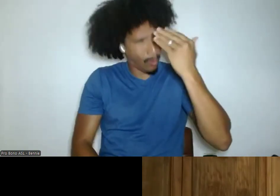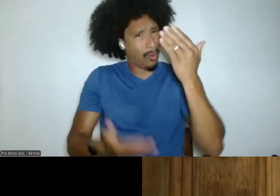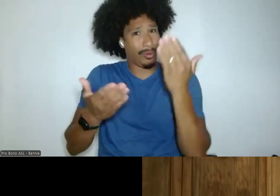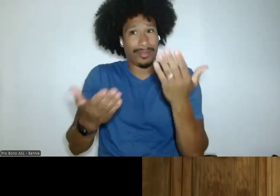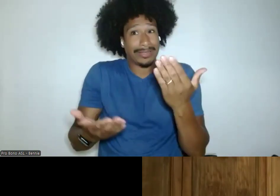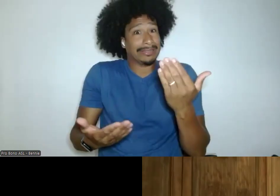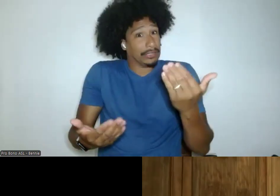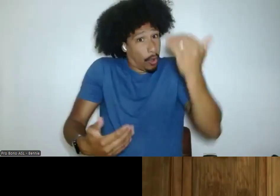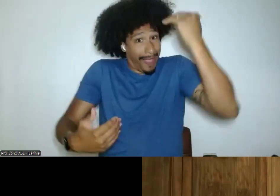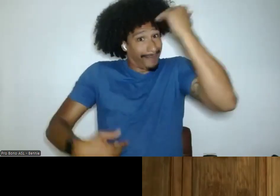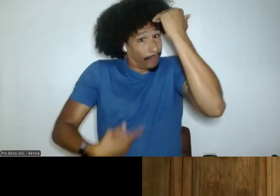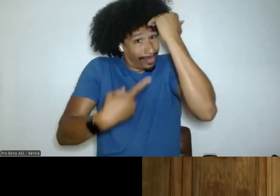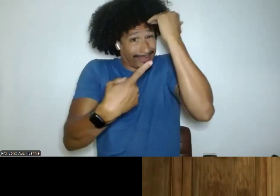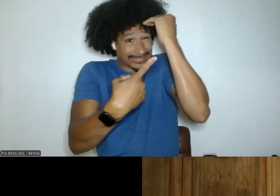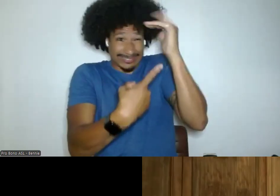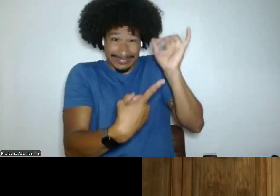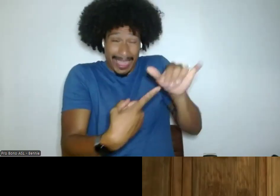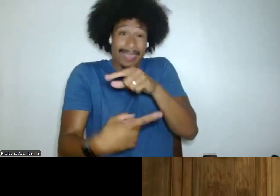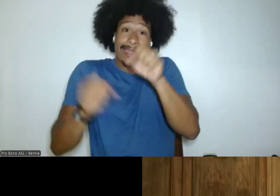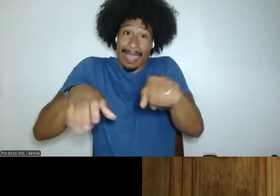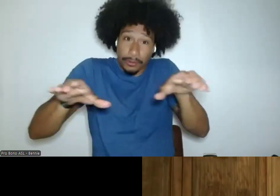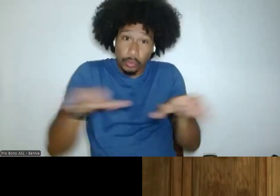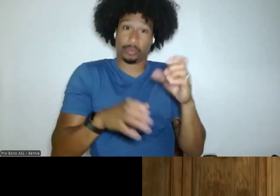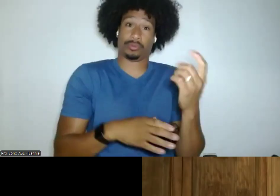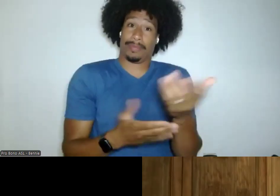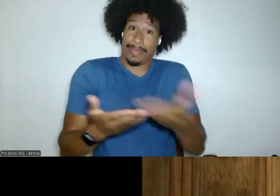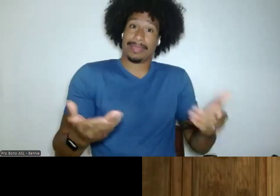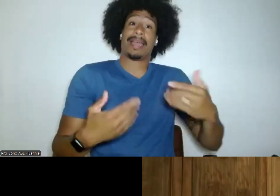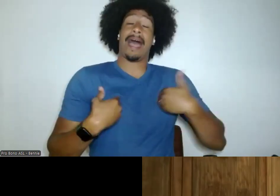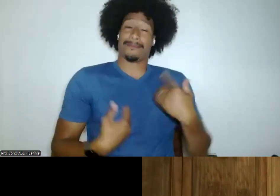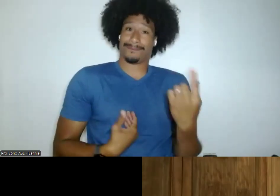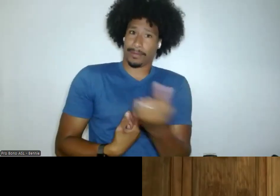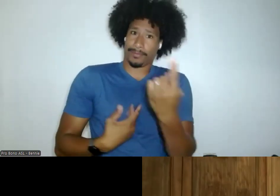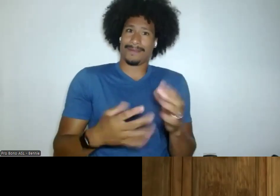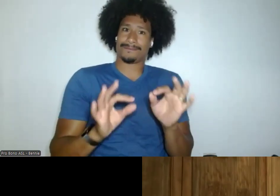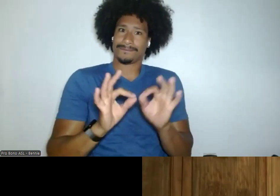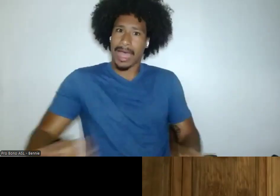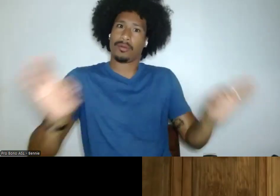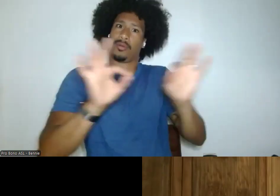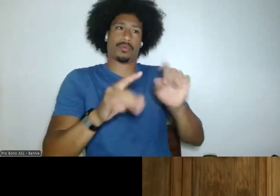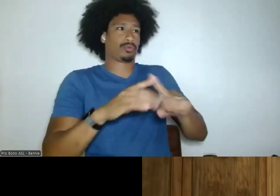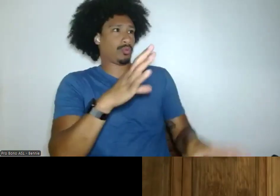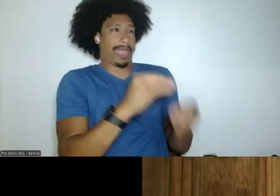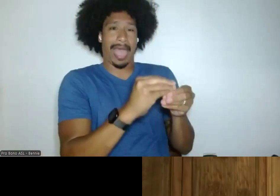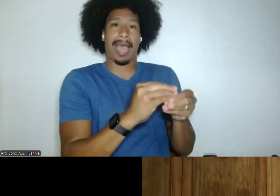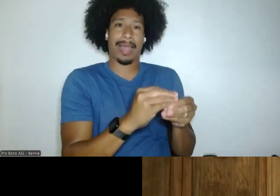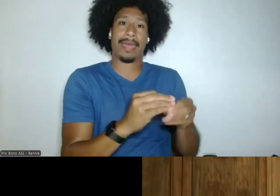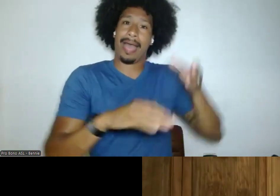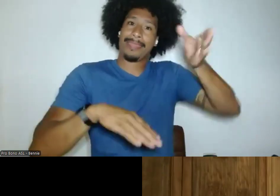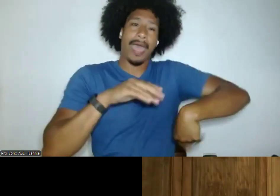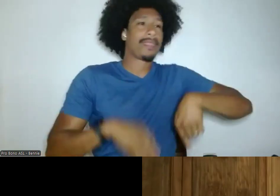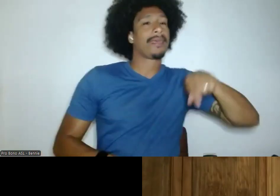who can do things, and who have something valuable to add rather than something that they can have extracted from